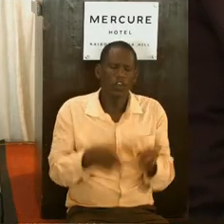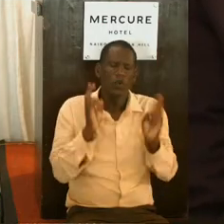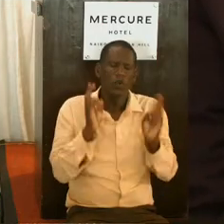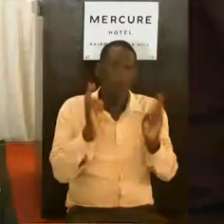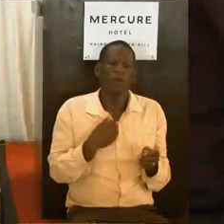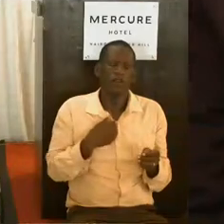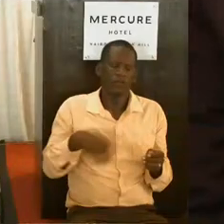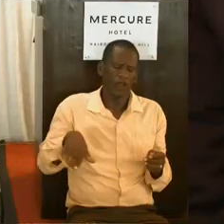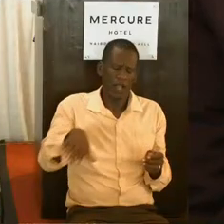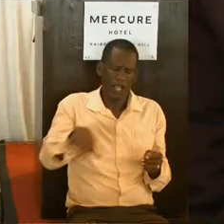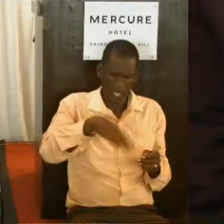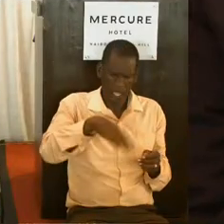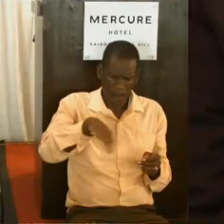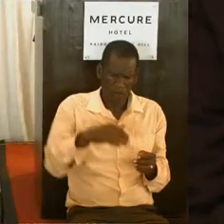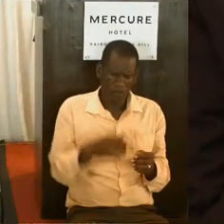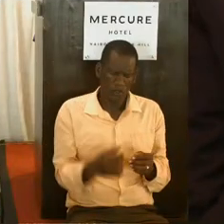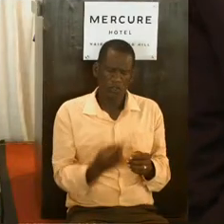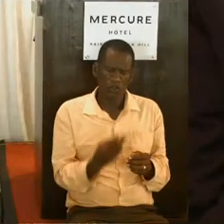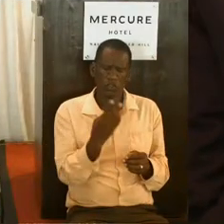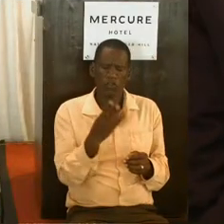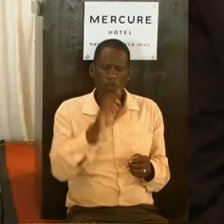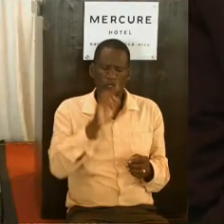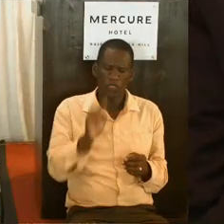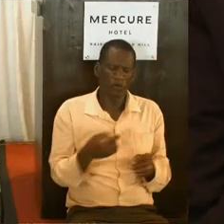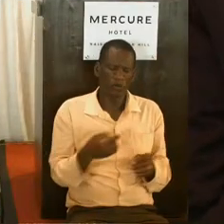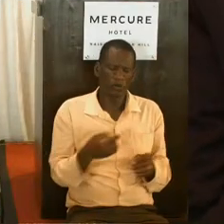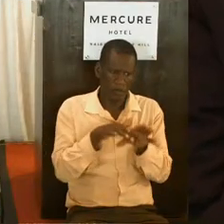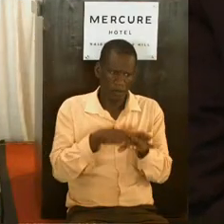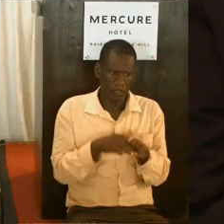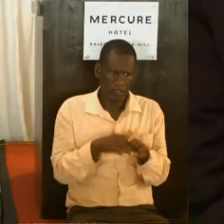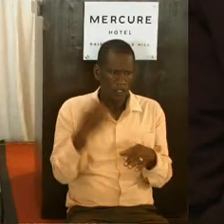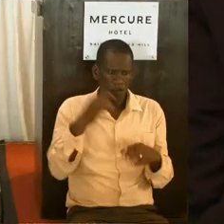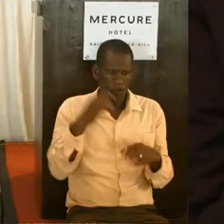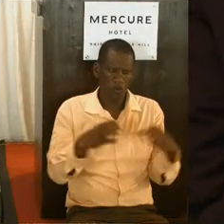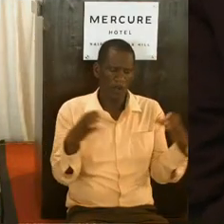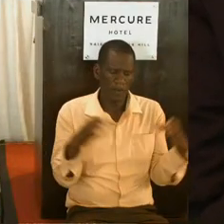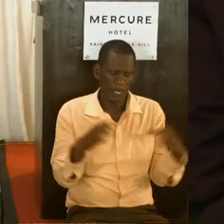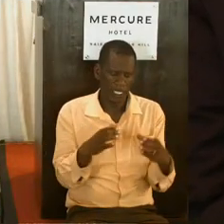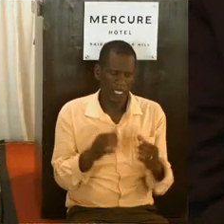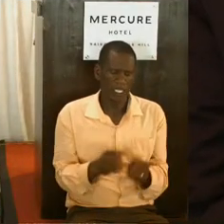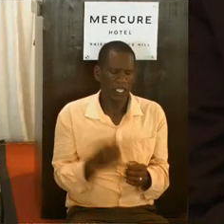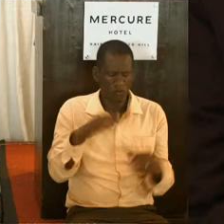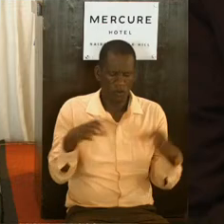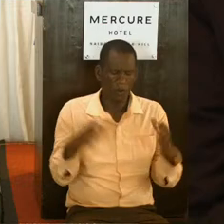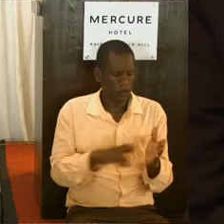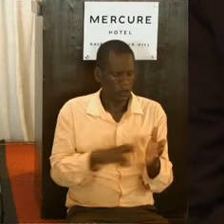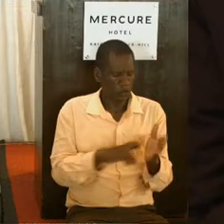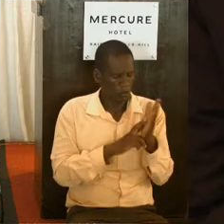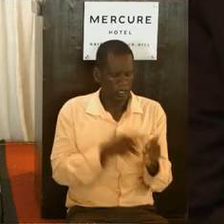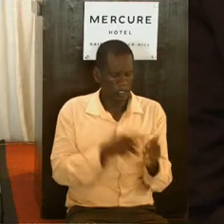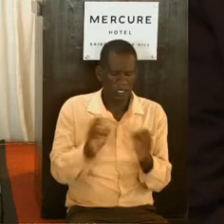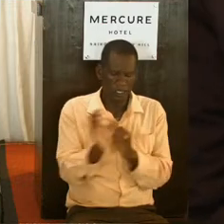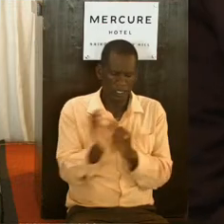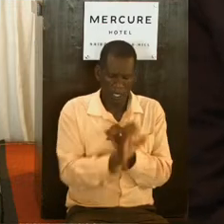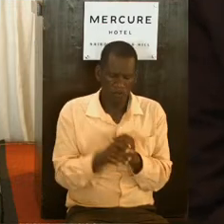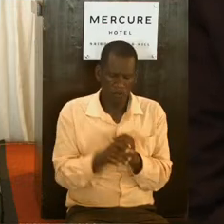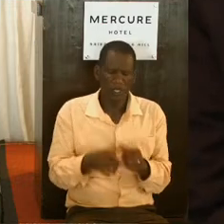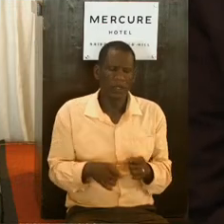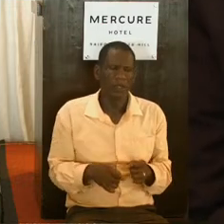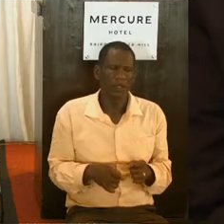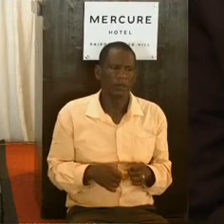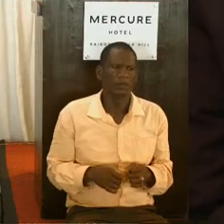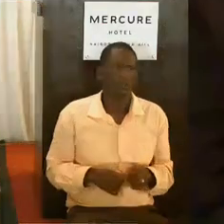have about 24 000 members for a party to be registered in this country